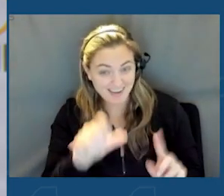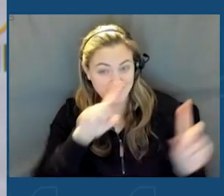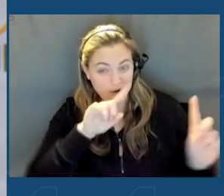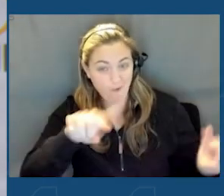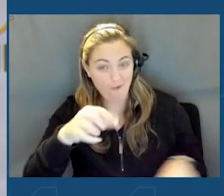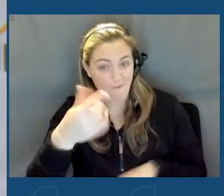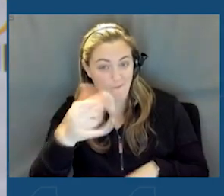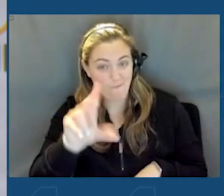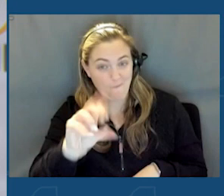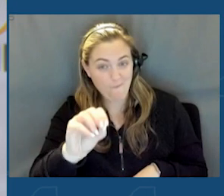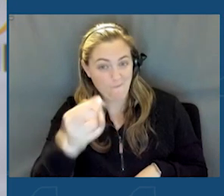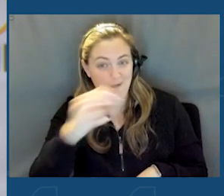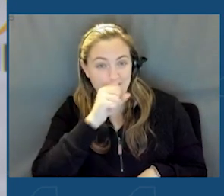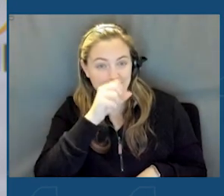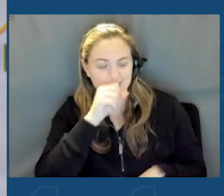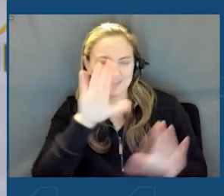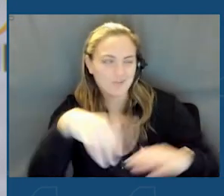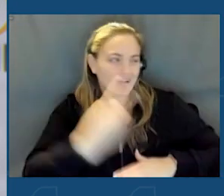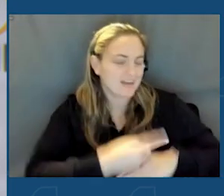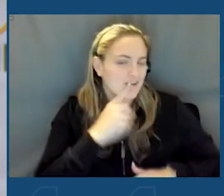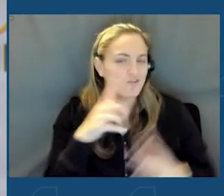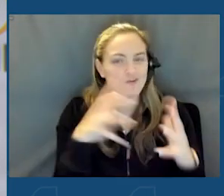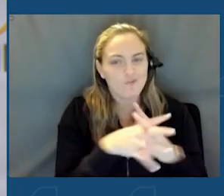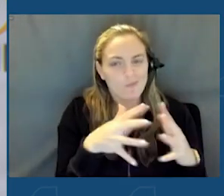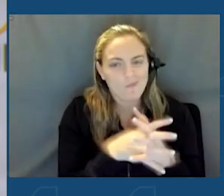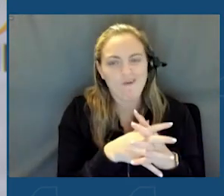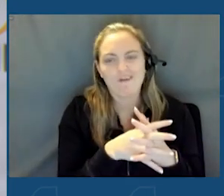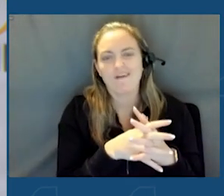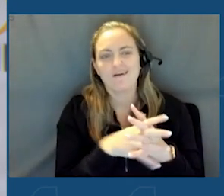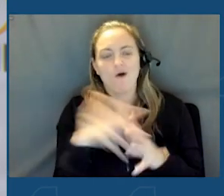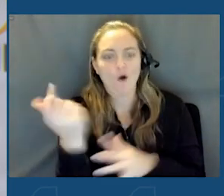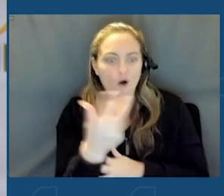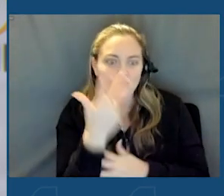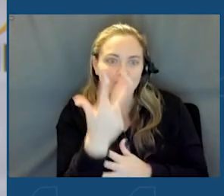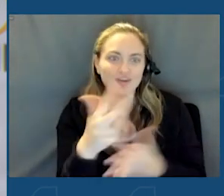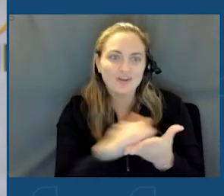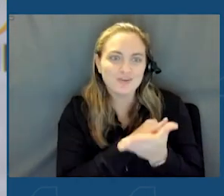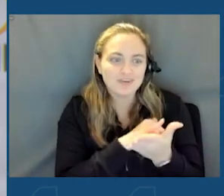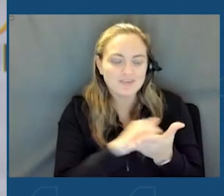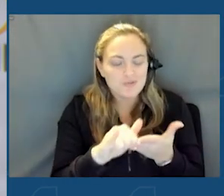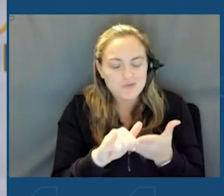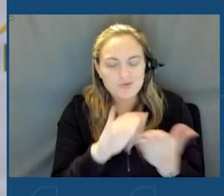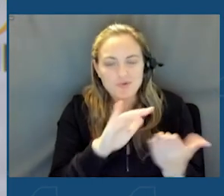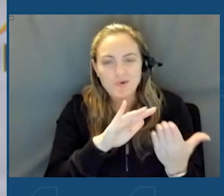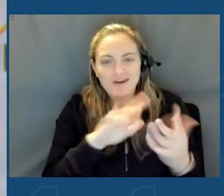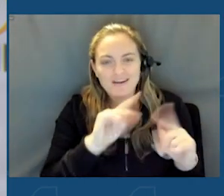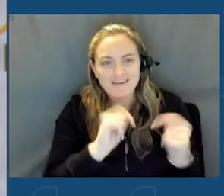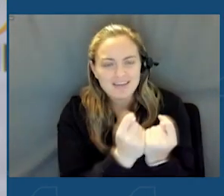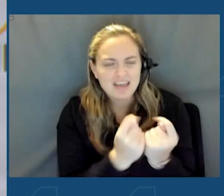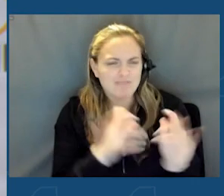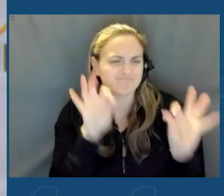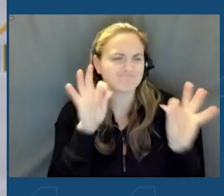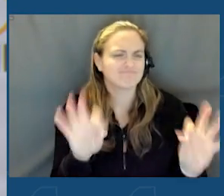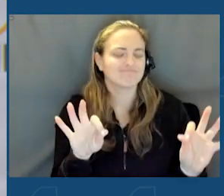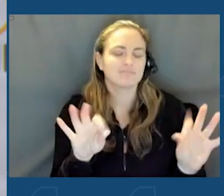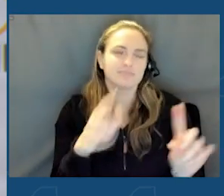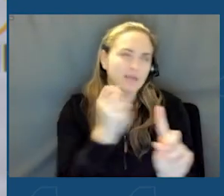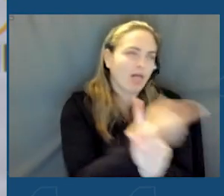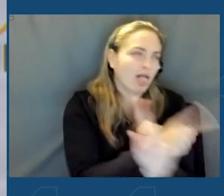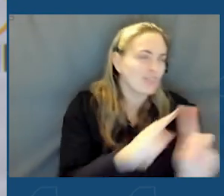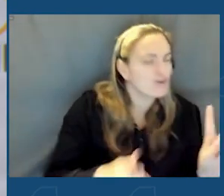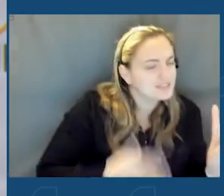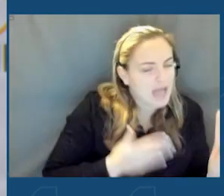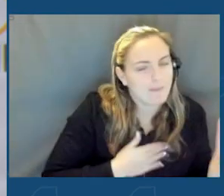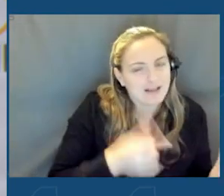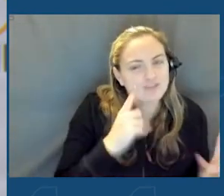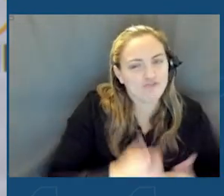It was a great day for football in our state on Sunday, too, all 3 New York teams, but I will not digress, okay? There is some happiness in life. I mean, all 3